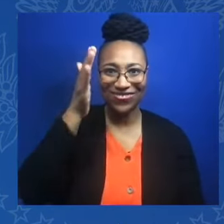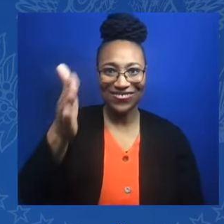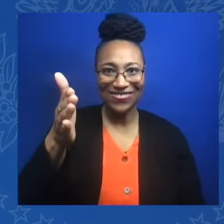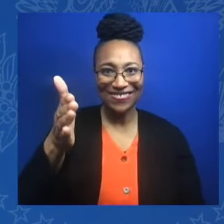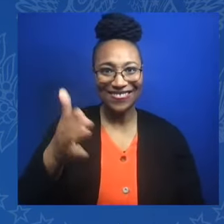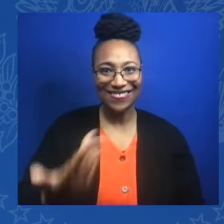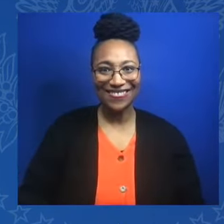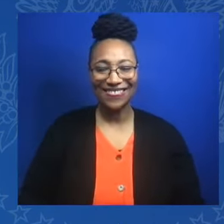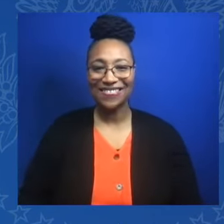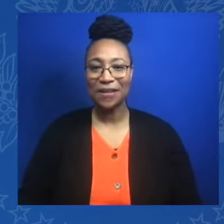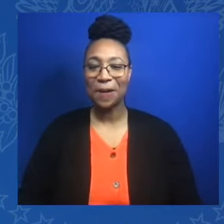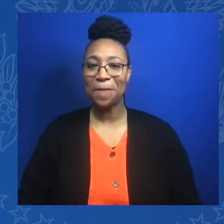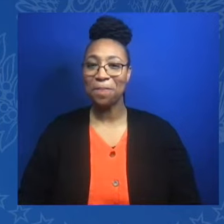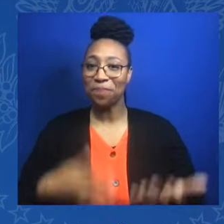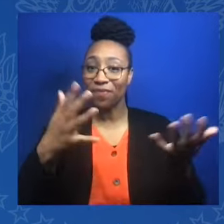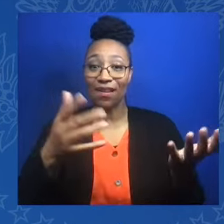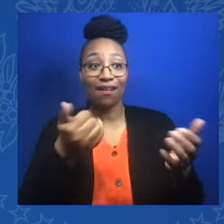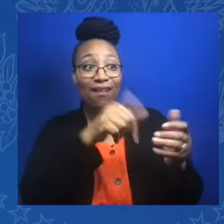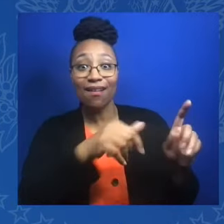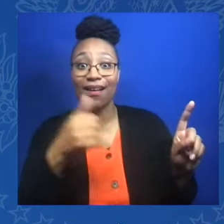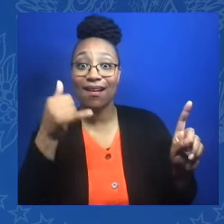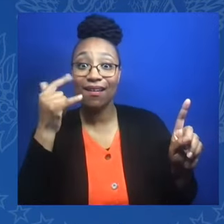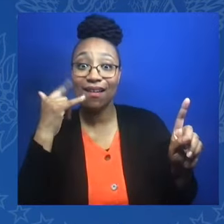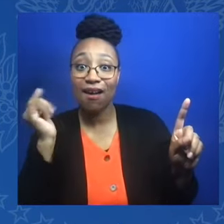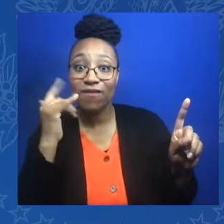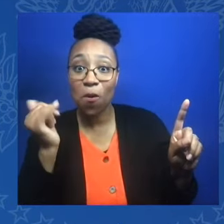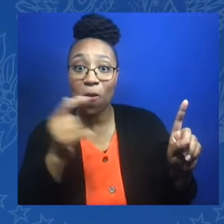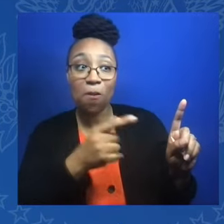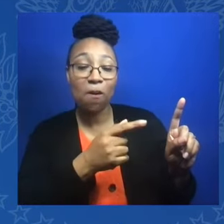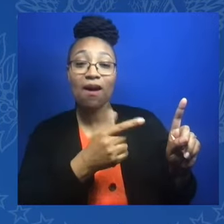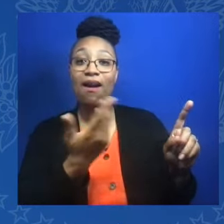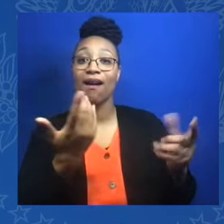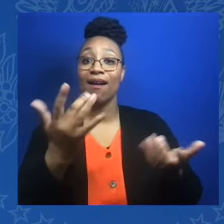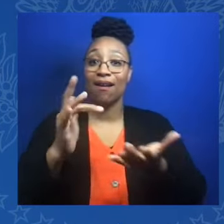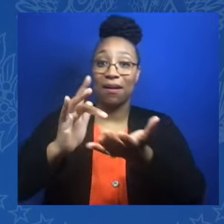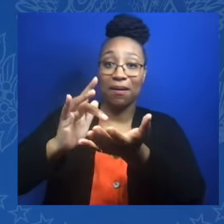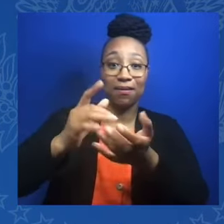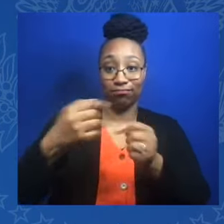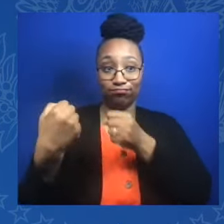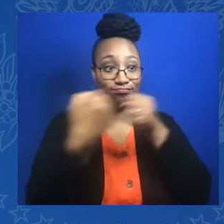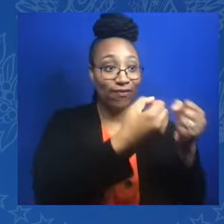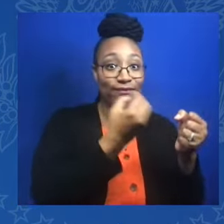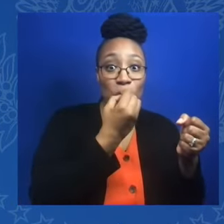hospitals in Pennsylvania that roll on tires made in Nova Scotia,